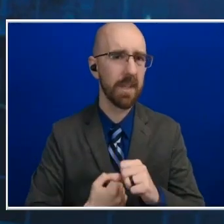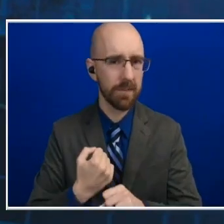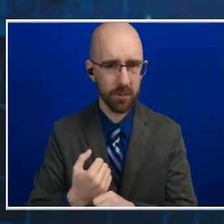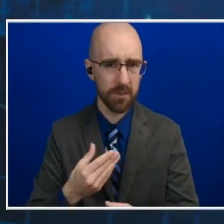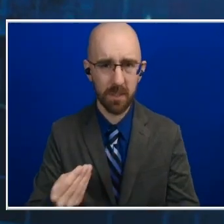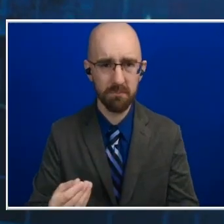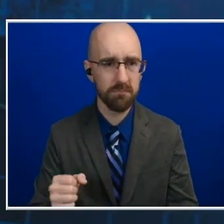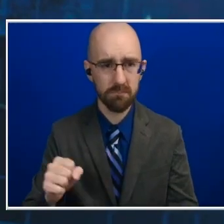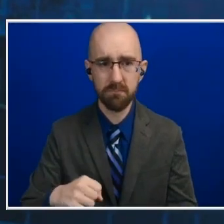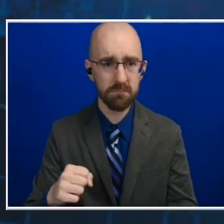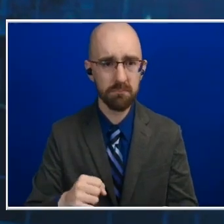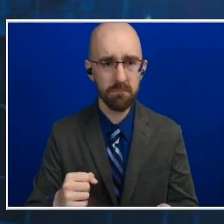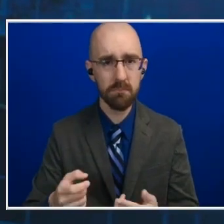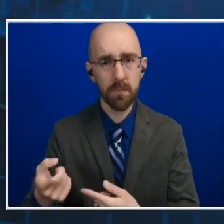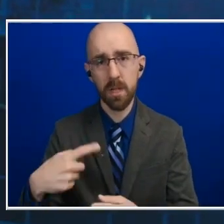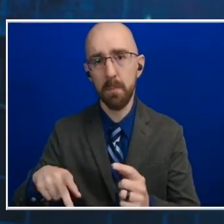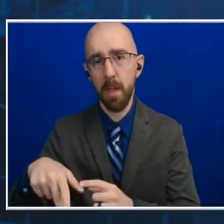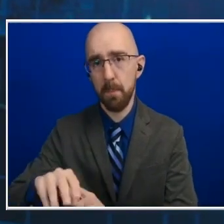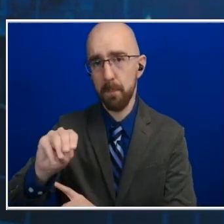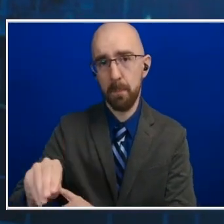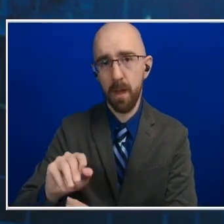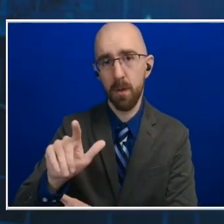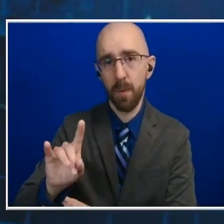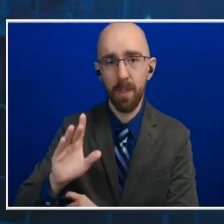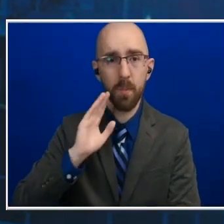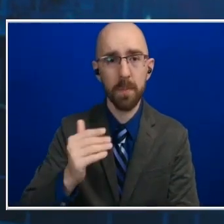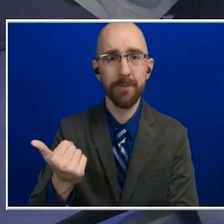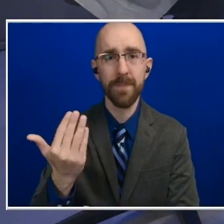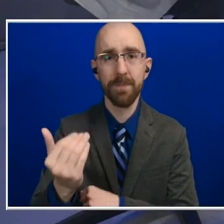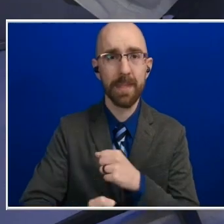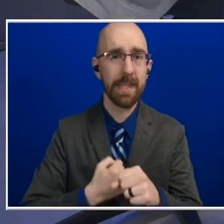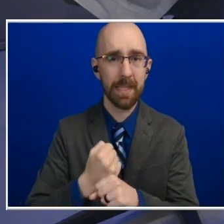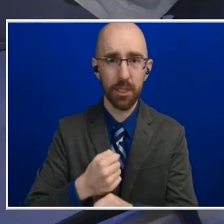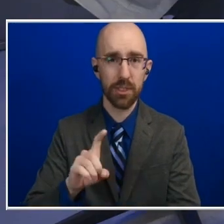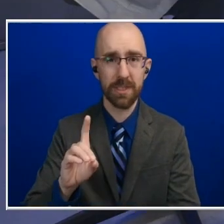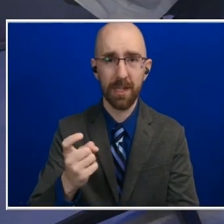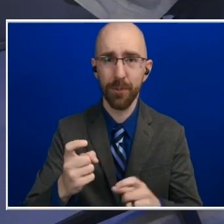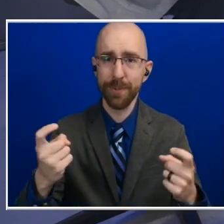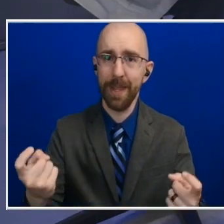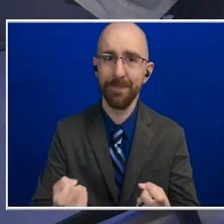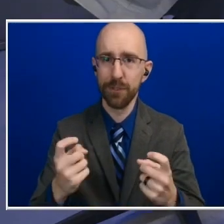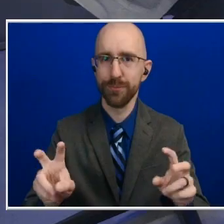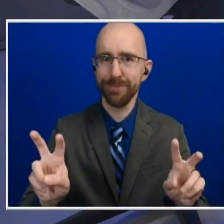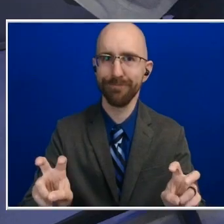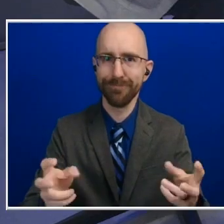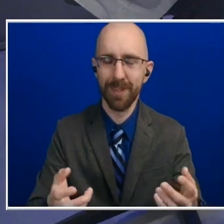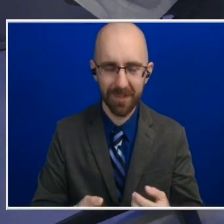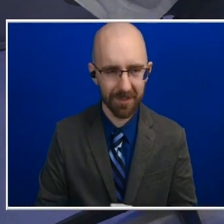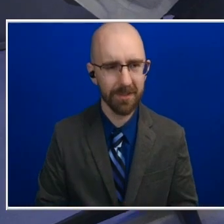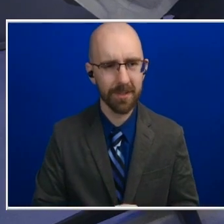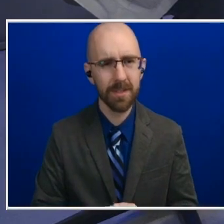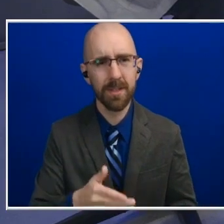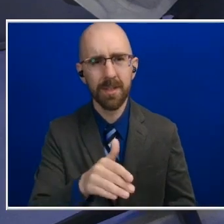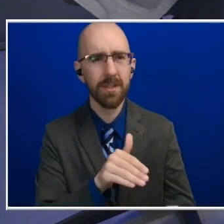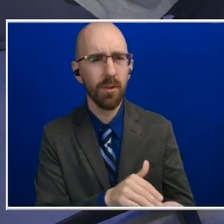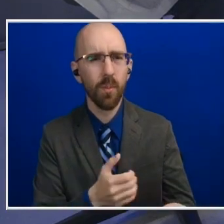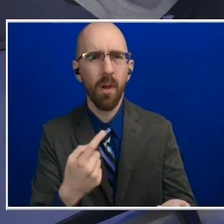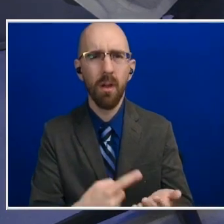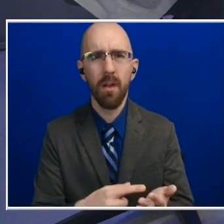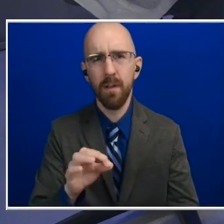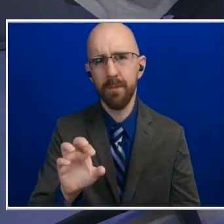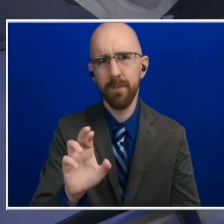upcoming Monday the 28th, I'll be 15 years diagnosed. Wow. Dr. Stecklein, I want to talk fertility because it can be a